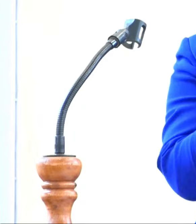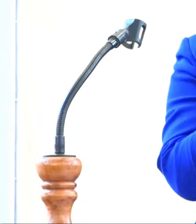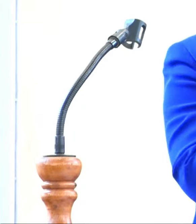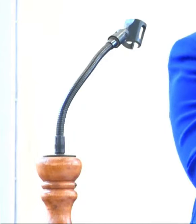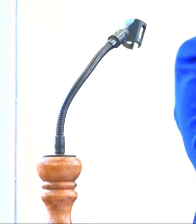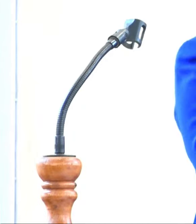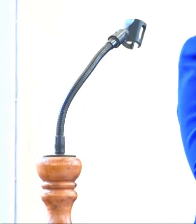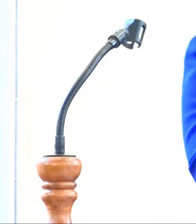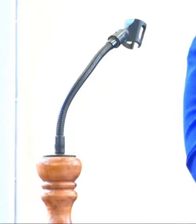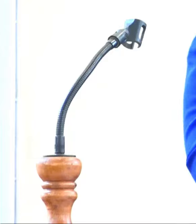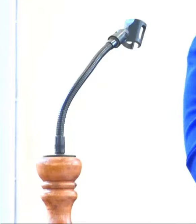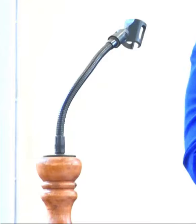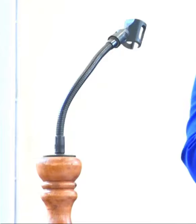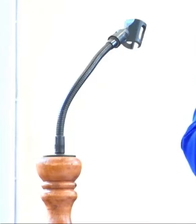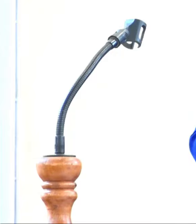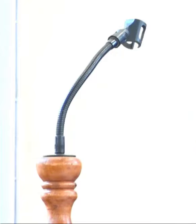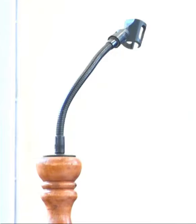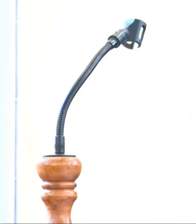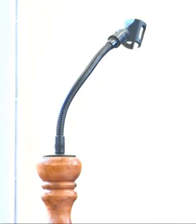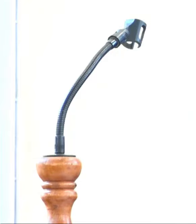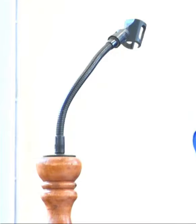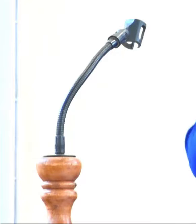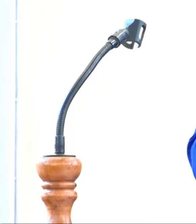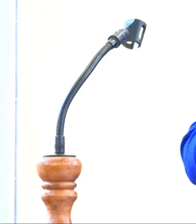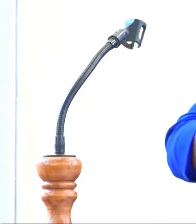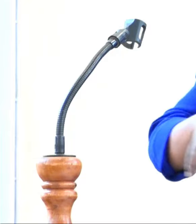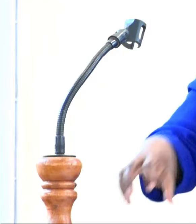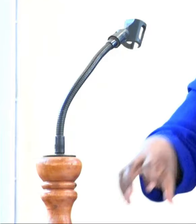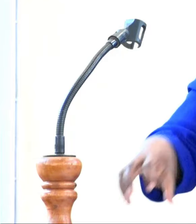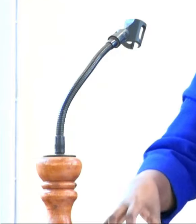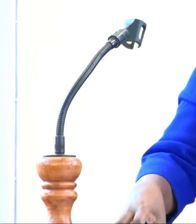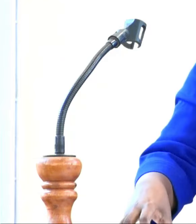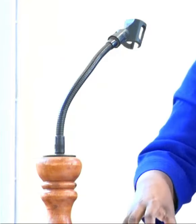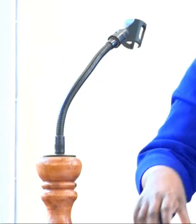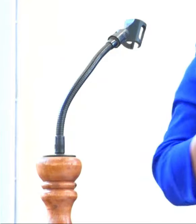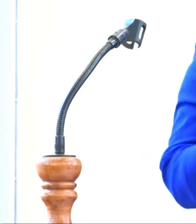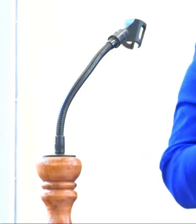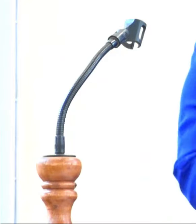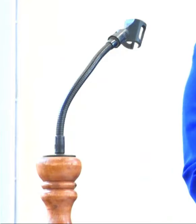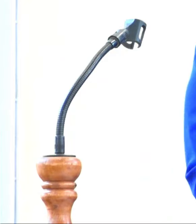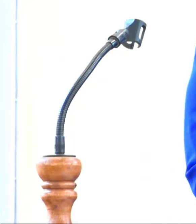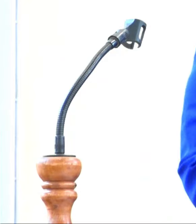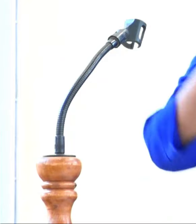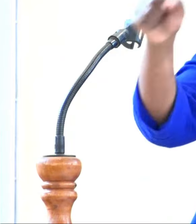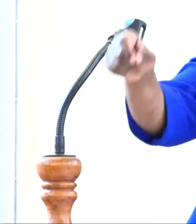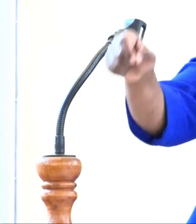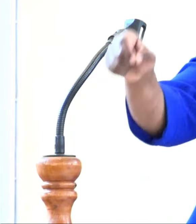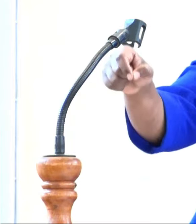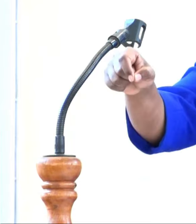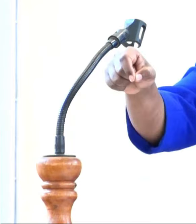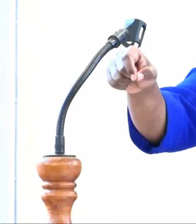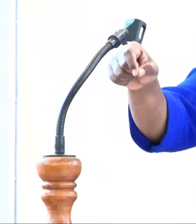that they have written in the program, and it says, whom I am is whom I